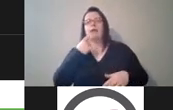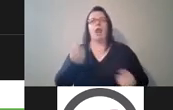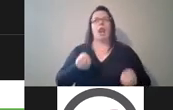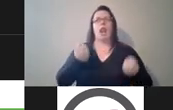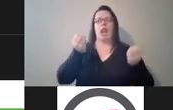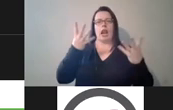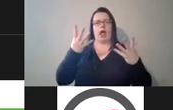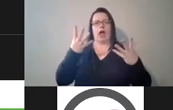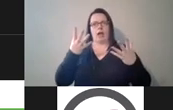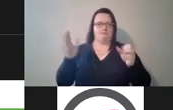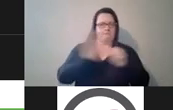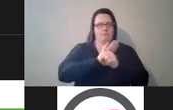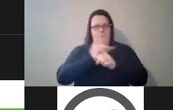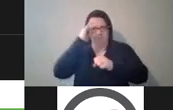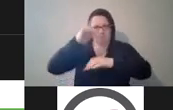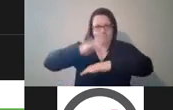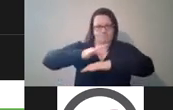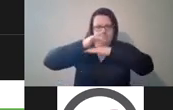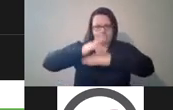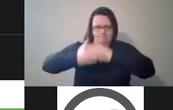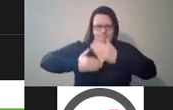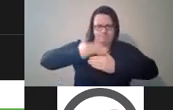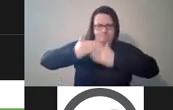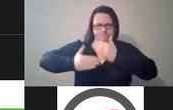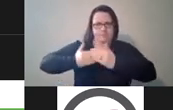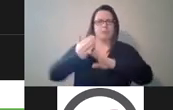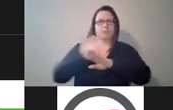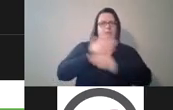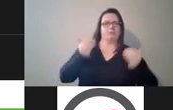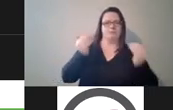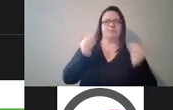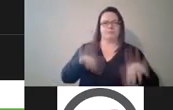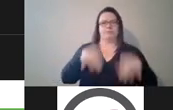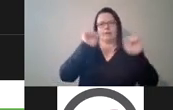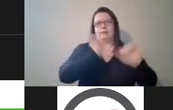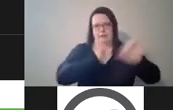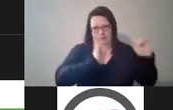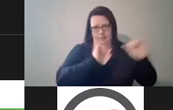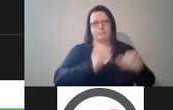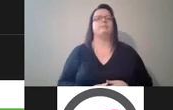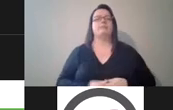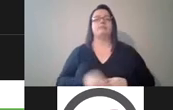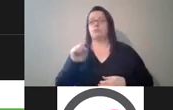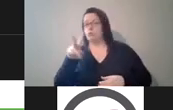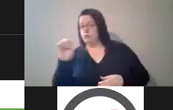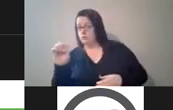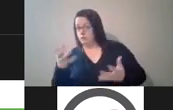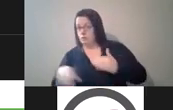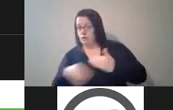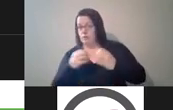before we'd actually engage in this process. Steve, anything to add before I move to the next